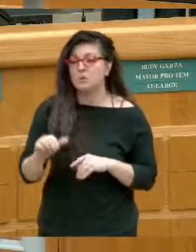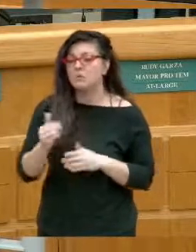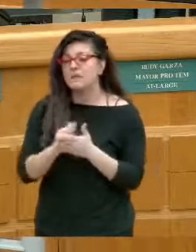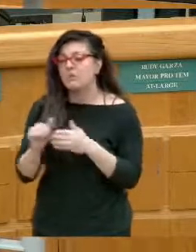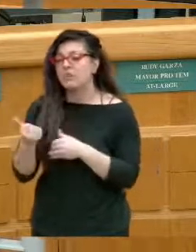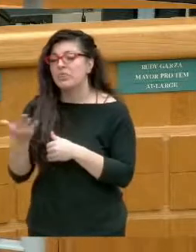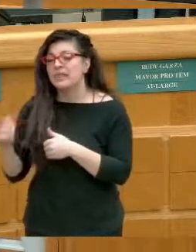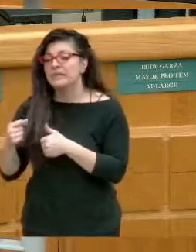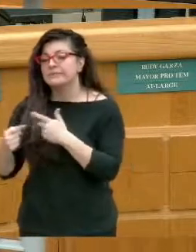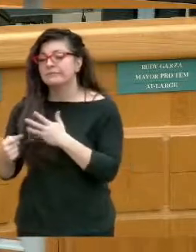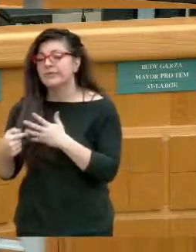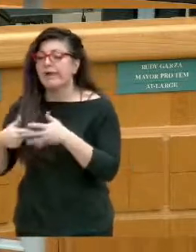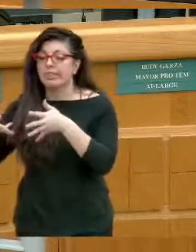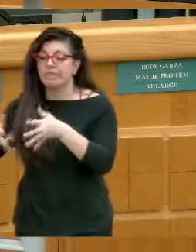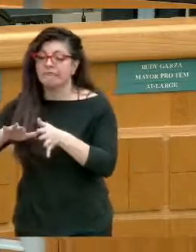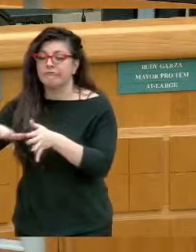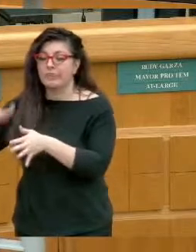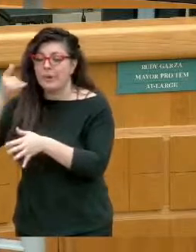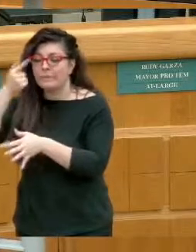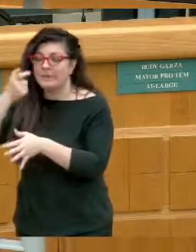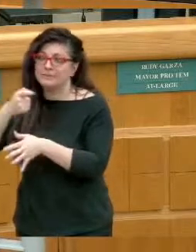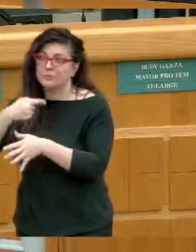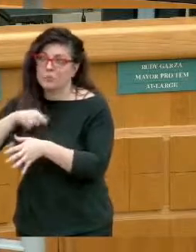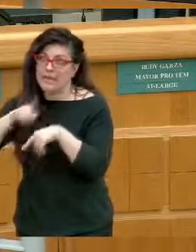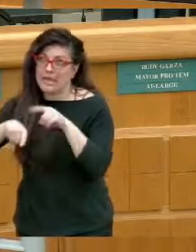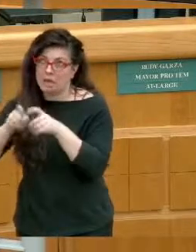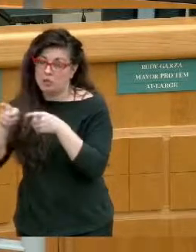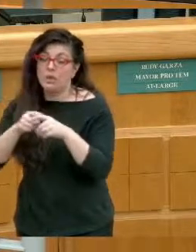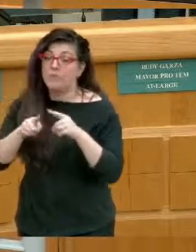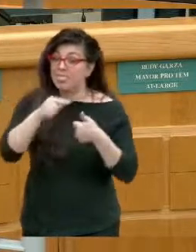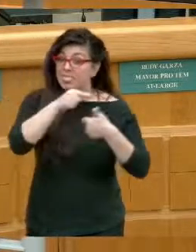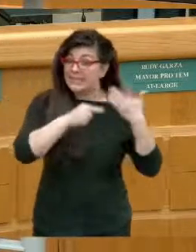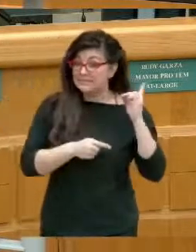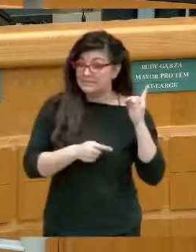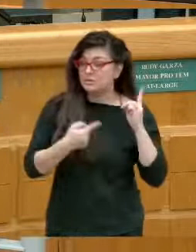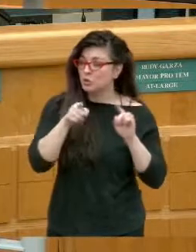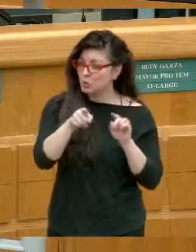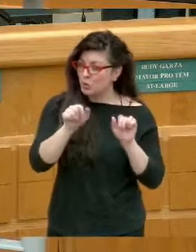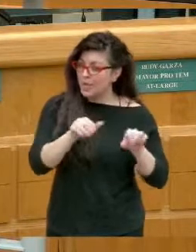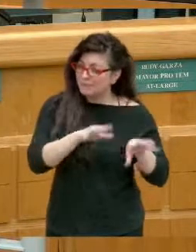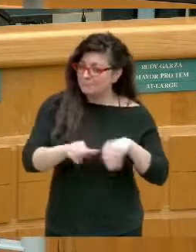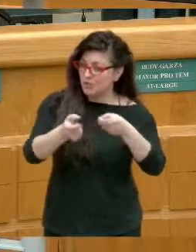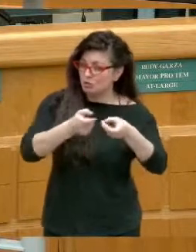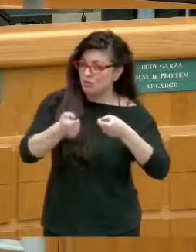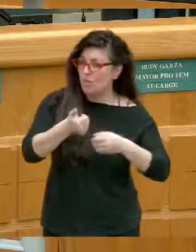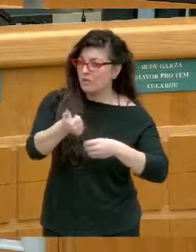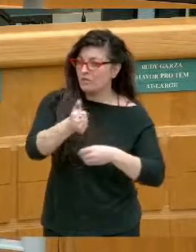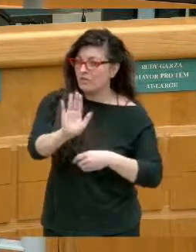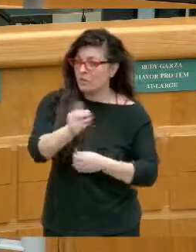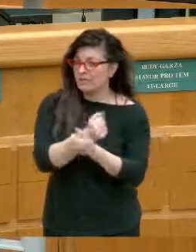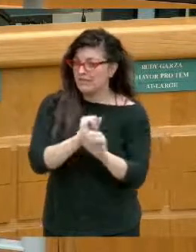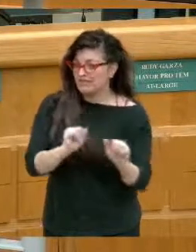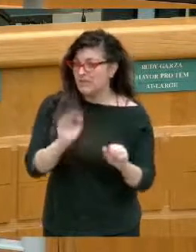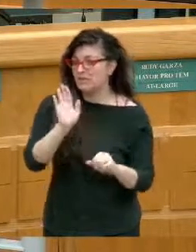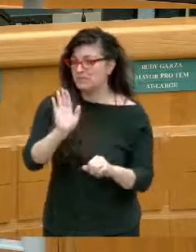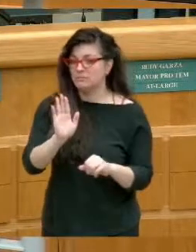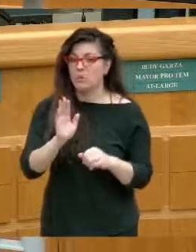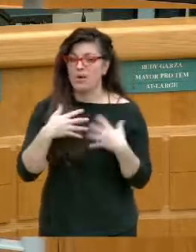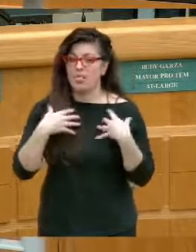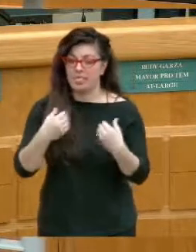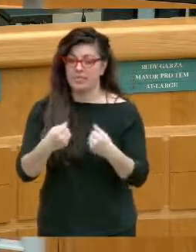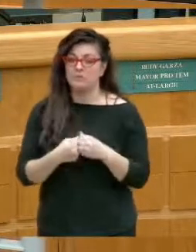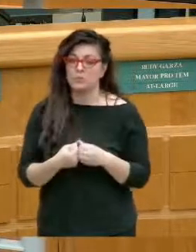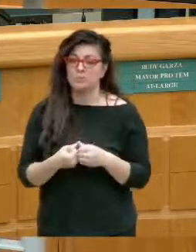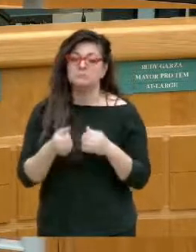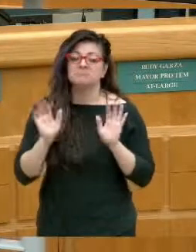control, and these are really the things that we can do ourselves to help things here in the Coastal Bend area. So with that, I'd like to thank everybody